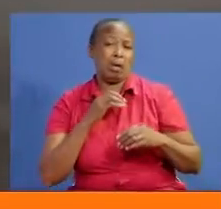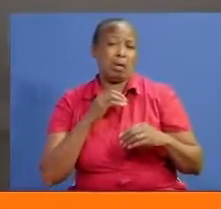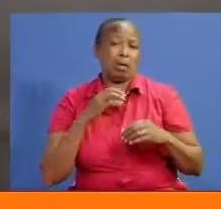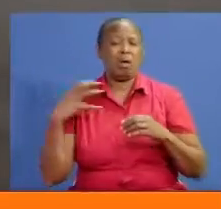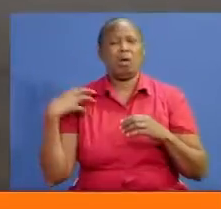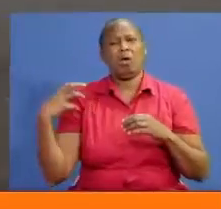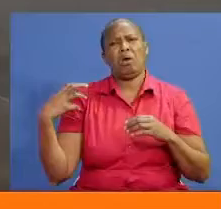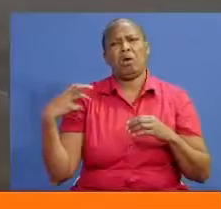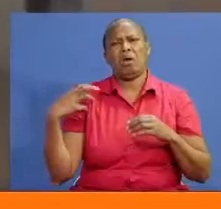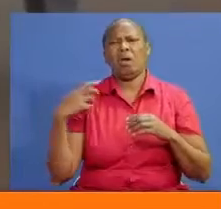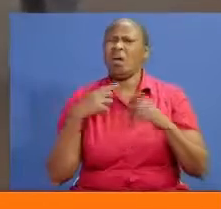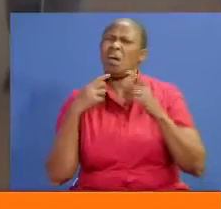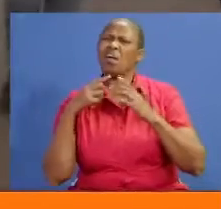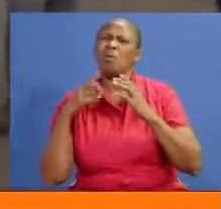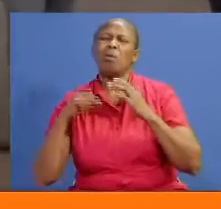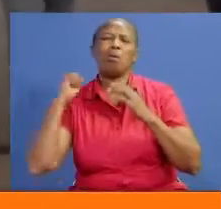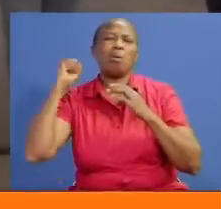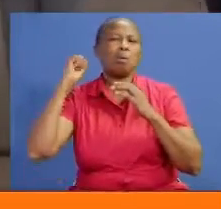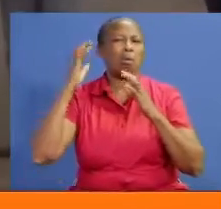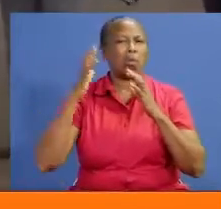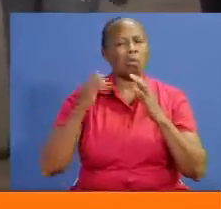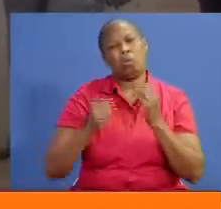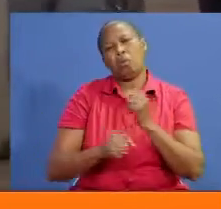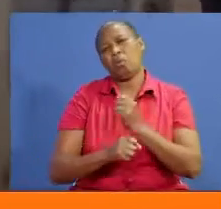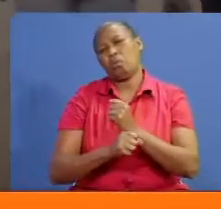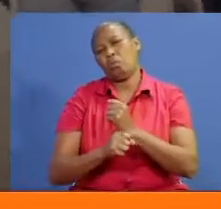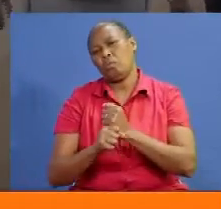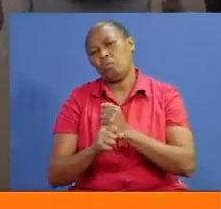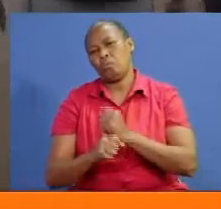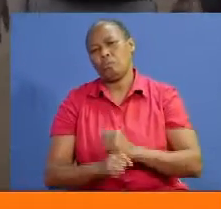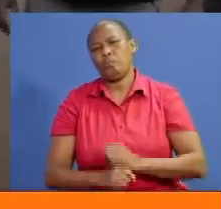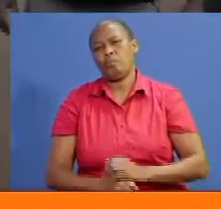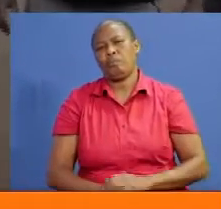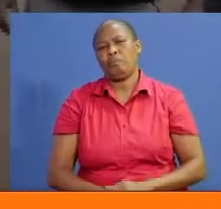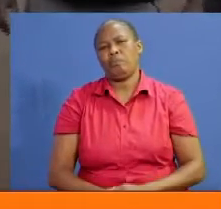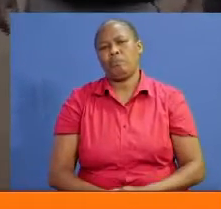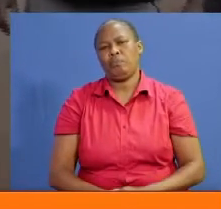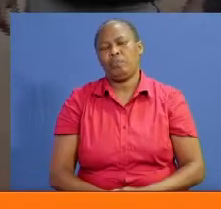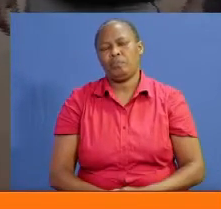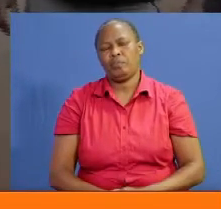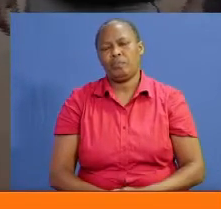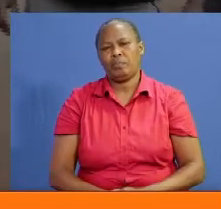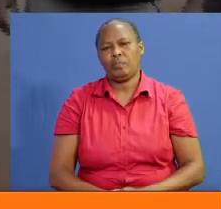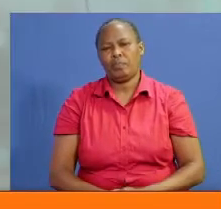the claims were politically sponsored. Ken Wabero, KU.